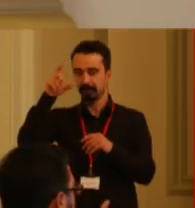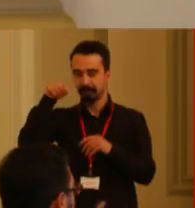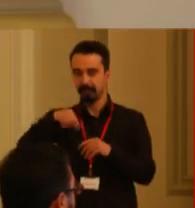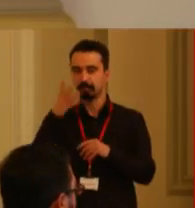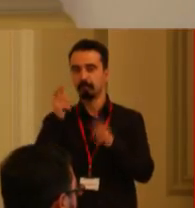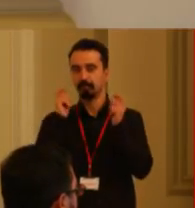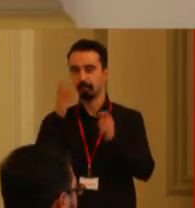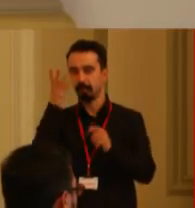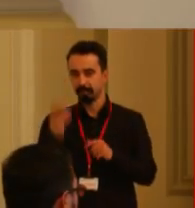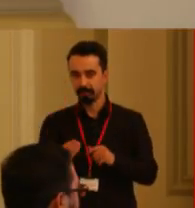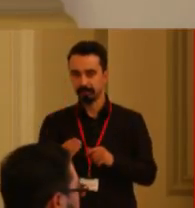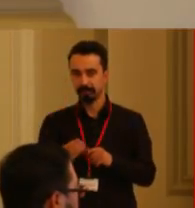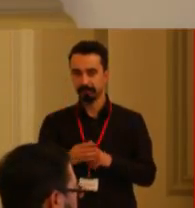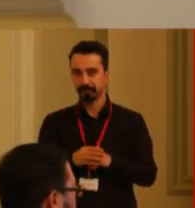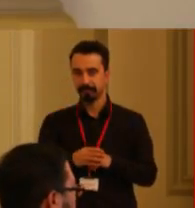in Turkey